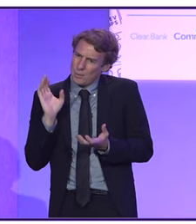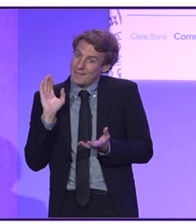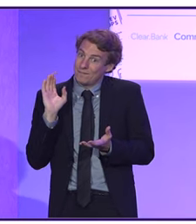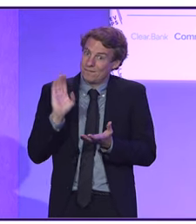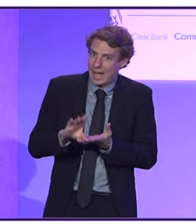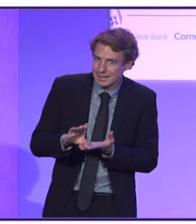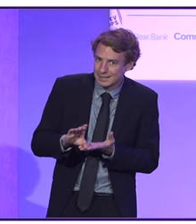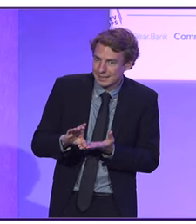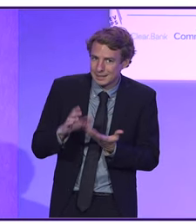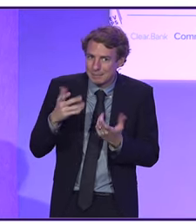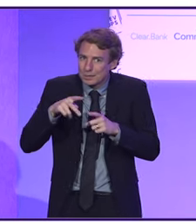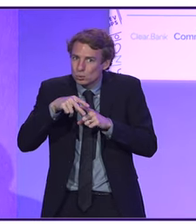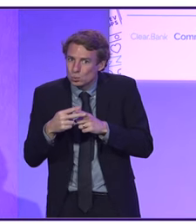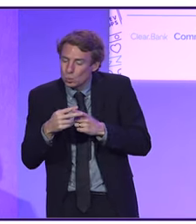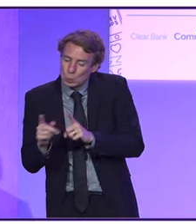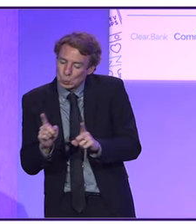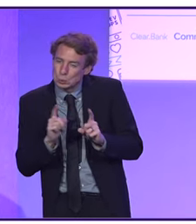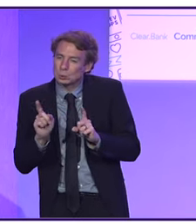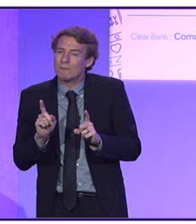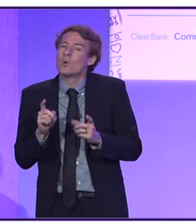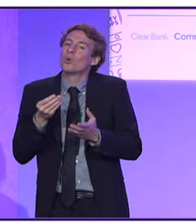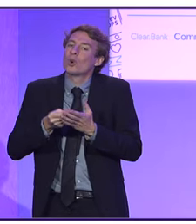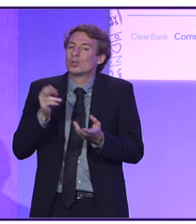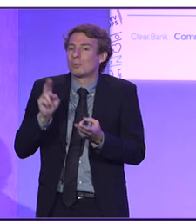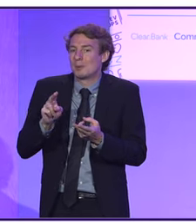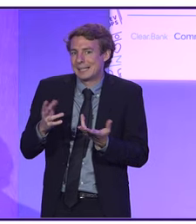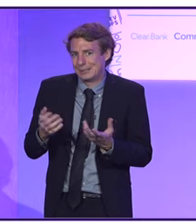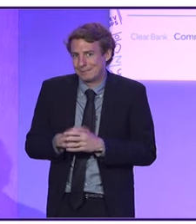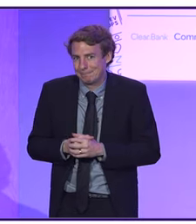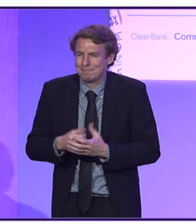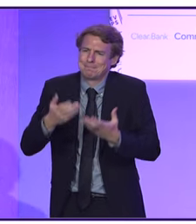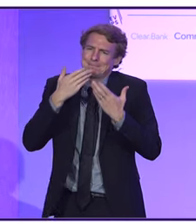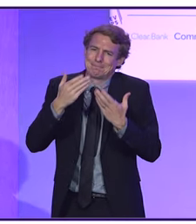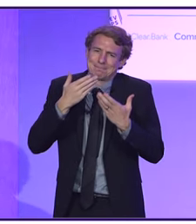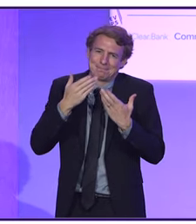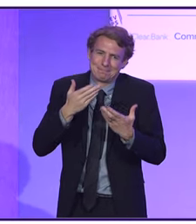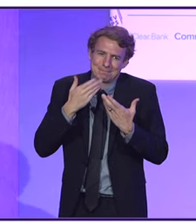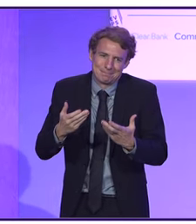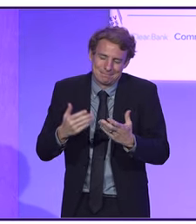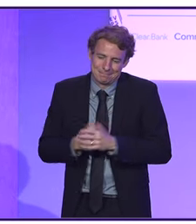you built that are going to enable cost optimization? That is everything. Thank you very much for listening, guys. I really appreciate that.